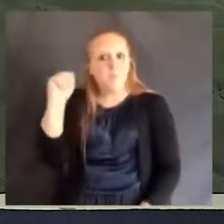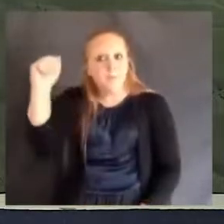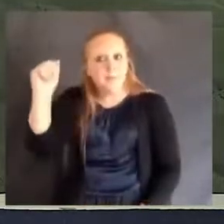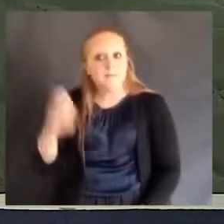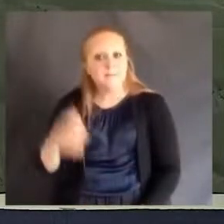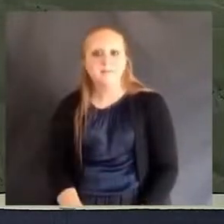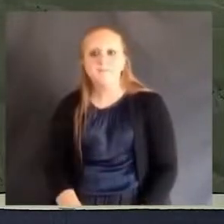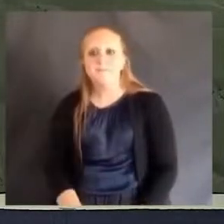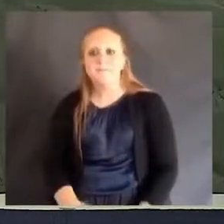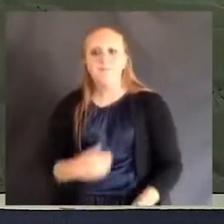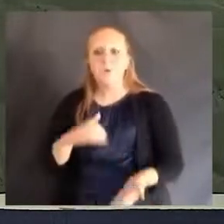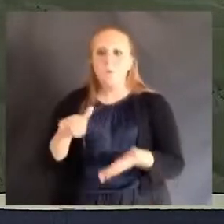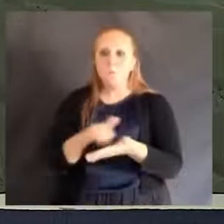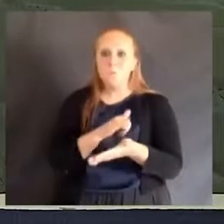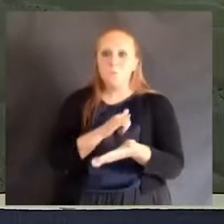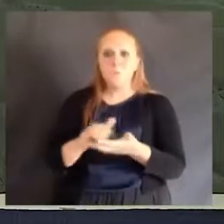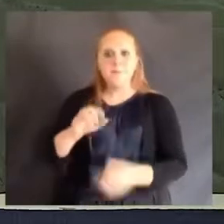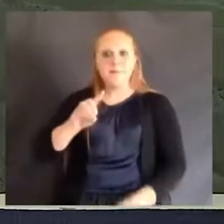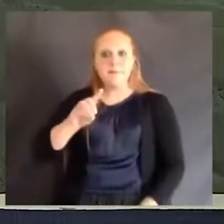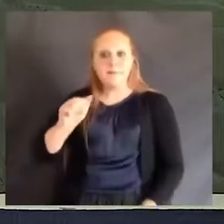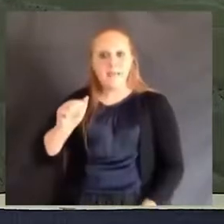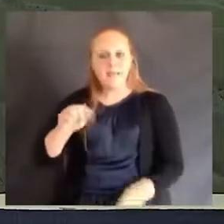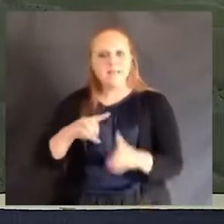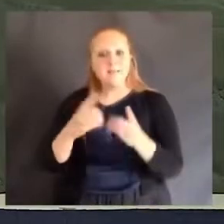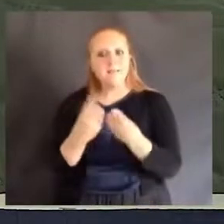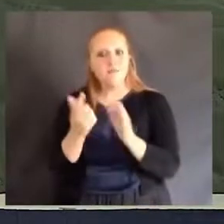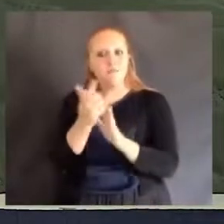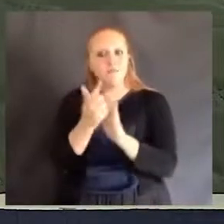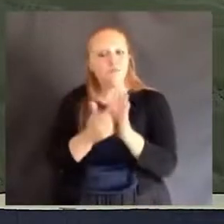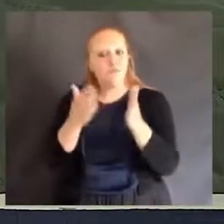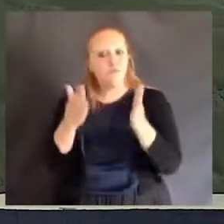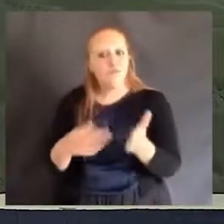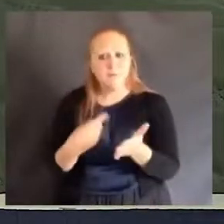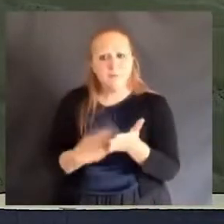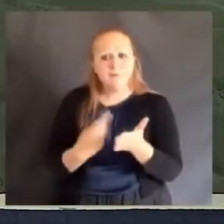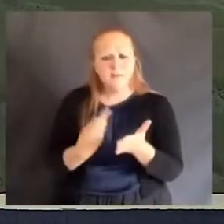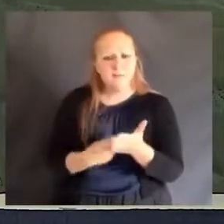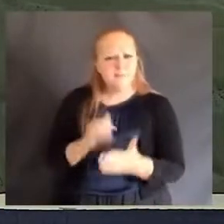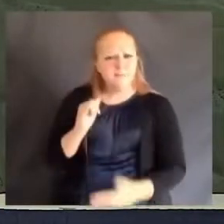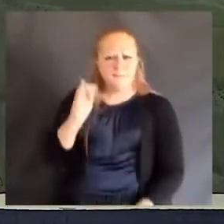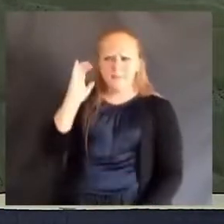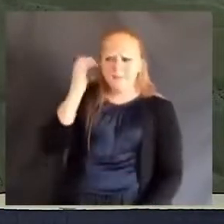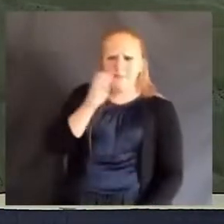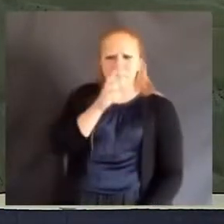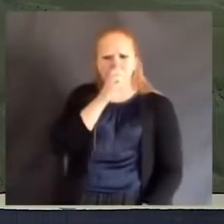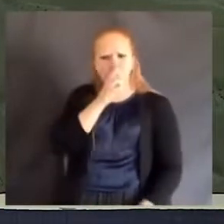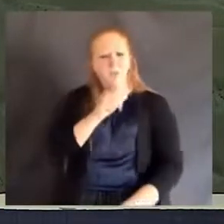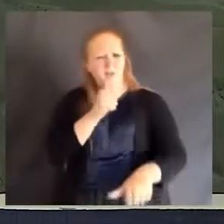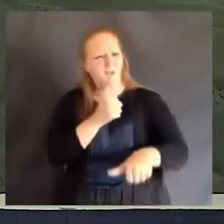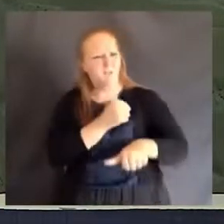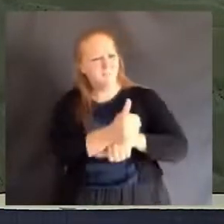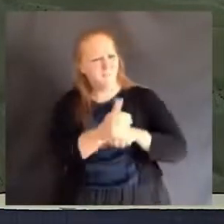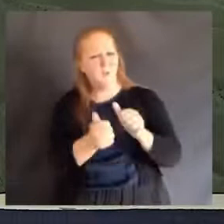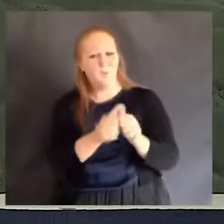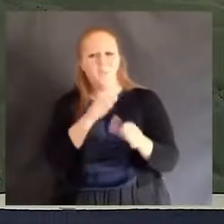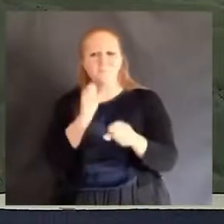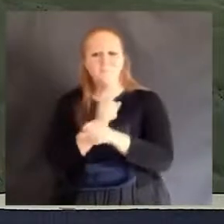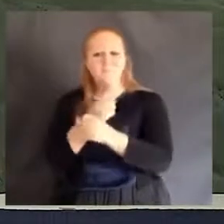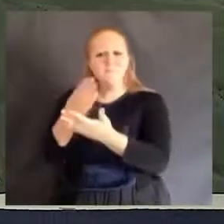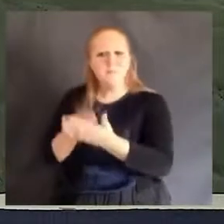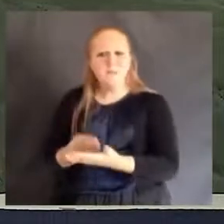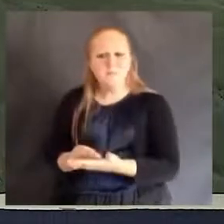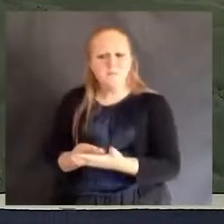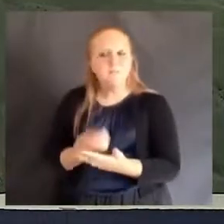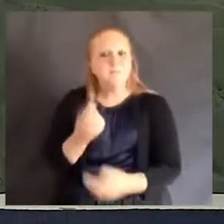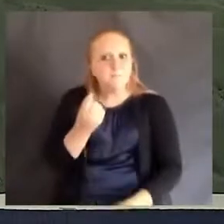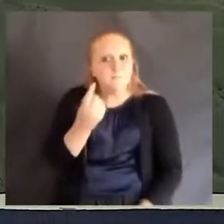attorneys who sometimes appear not to be charging on the facts of the crime, right? There's a difference between